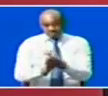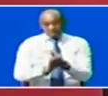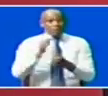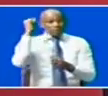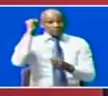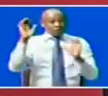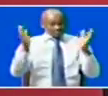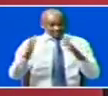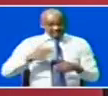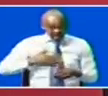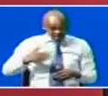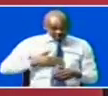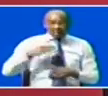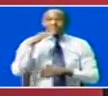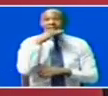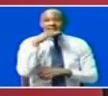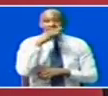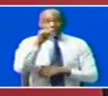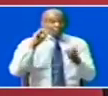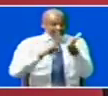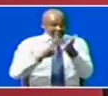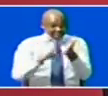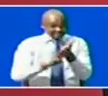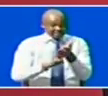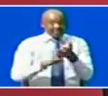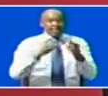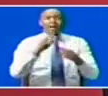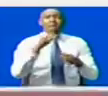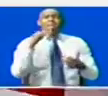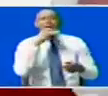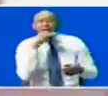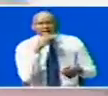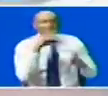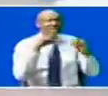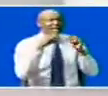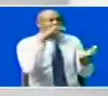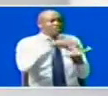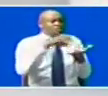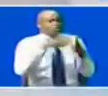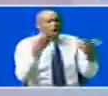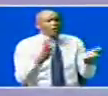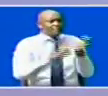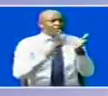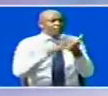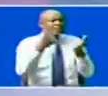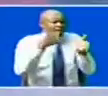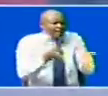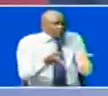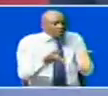affairs editor, Ben Kitili, joins us now from Migori. Ben, what's the situation in Migori right